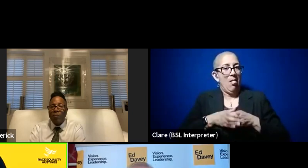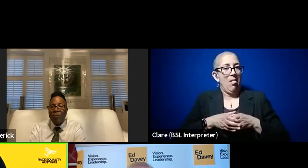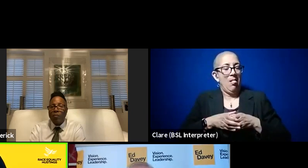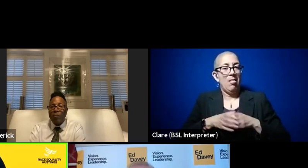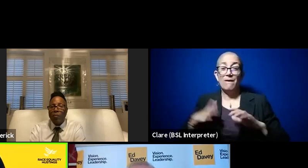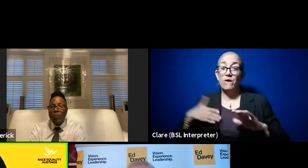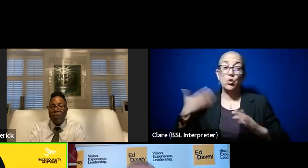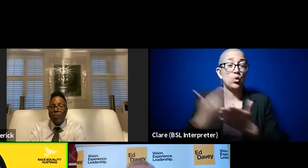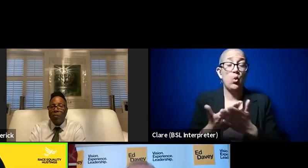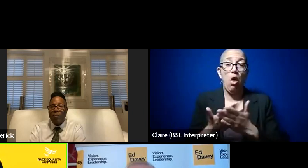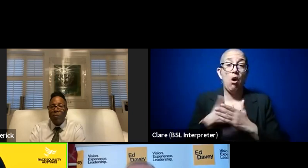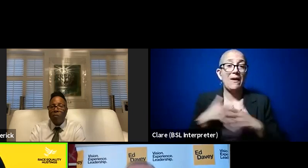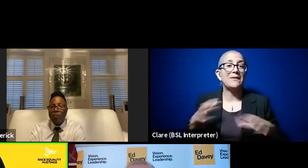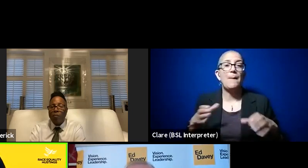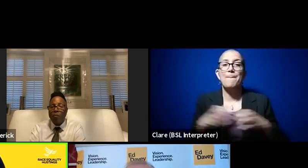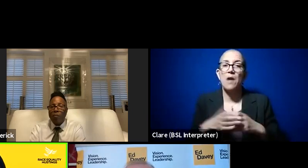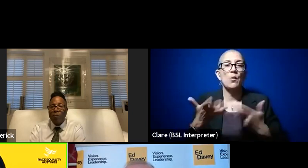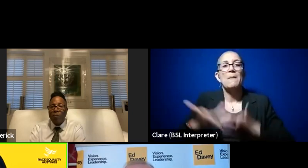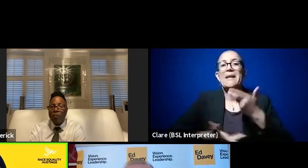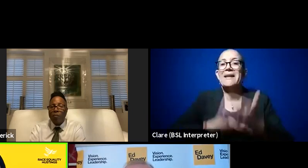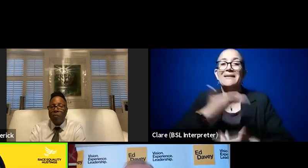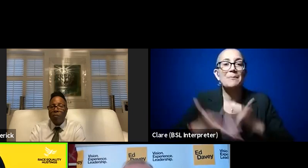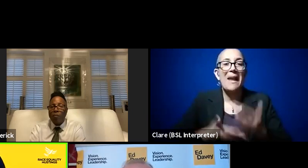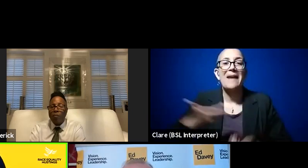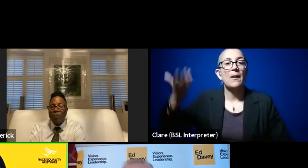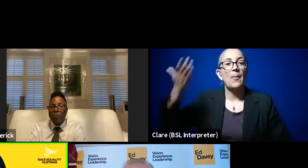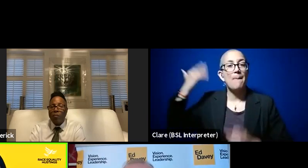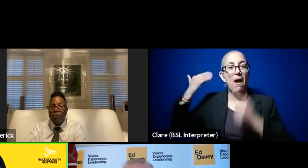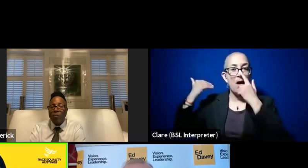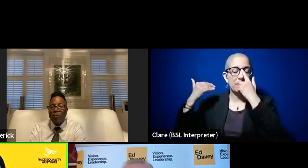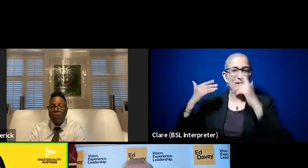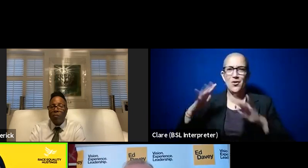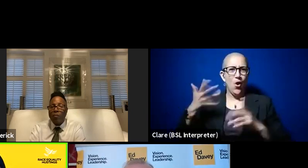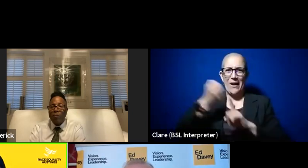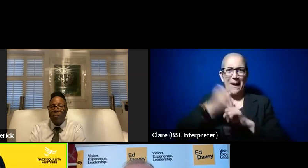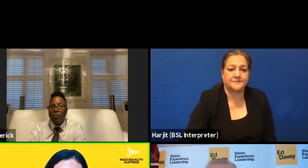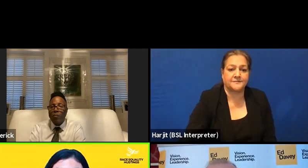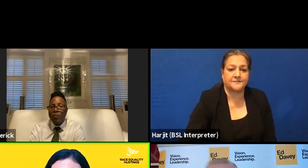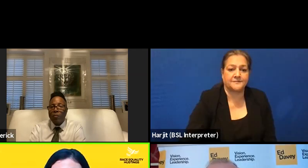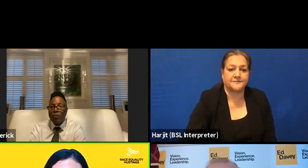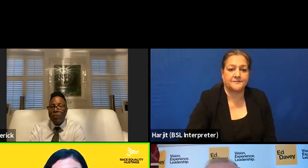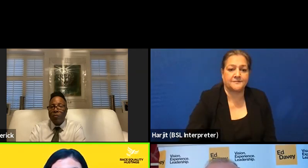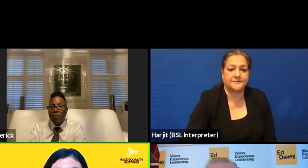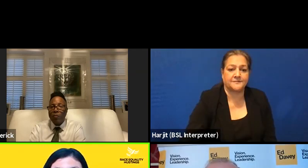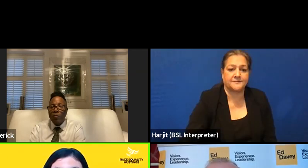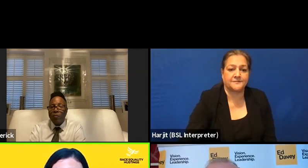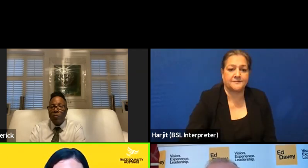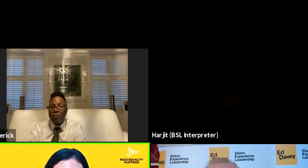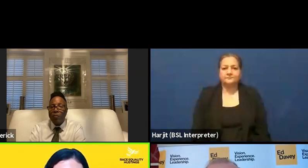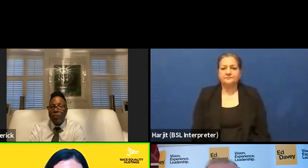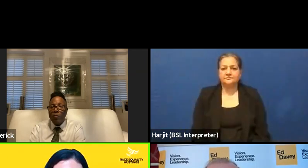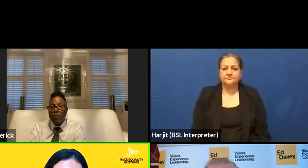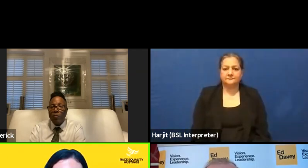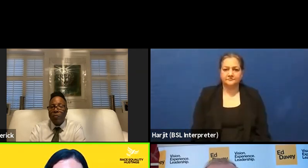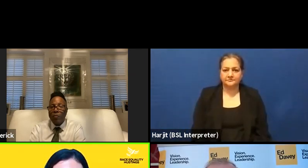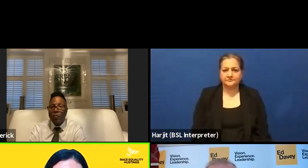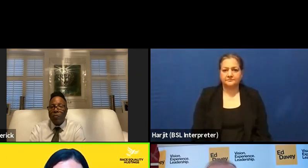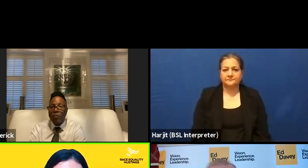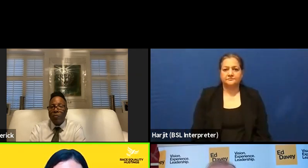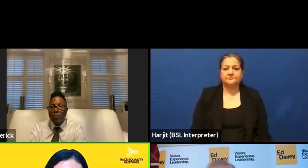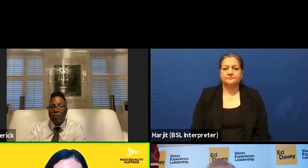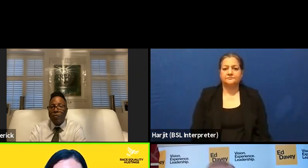party, we have been explaining the past rather than campaigning to change the future. And what we need is a renewed vision, a